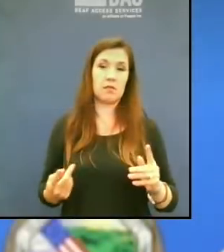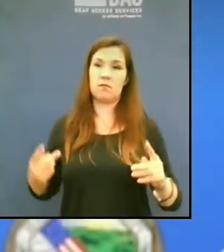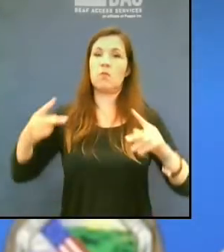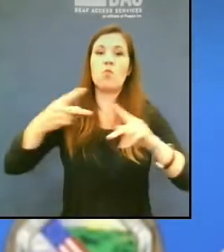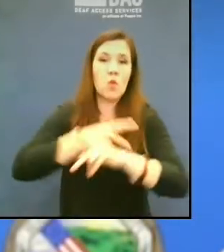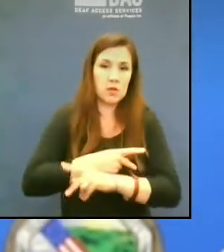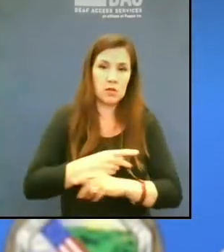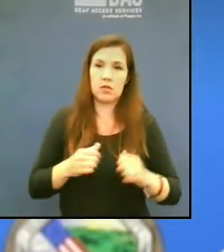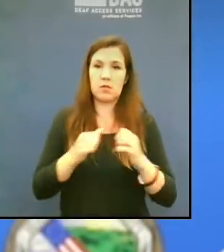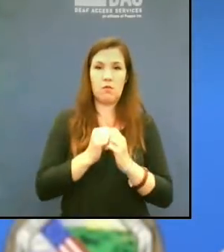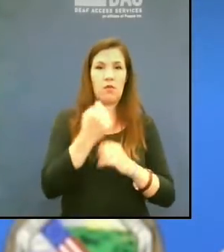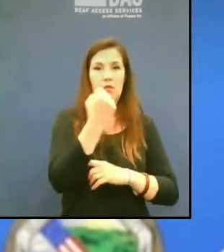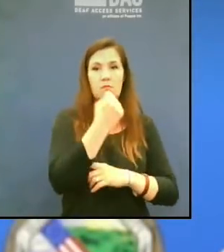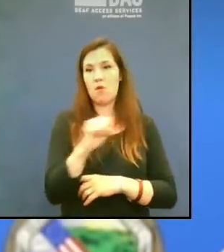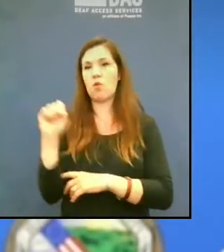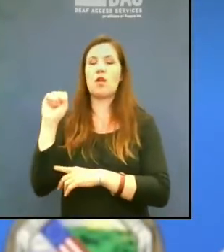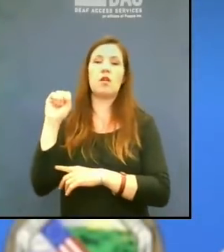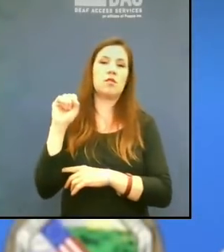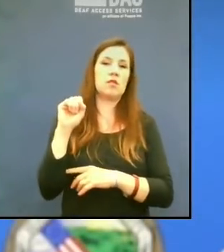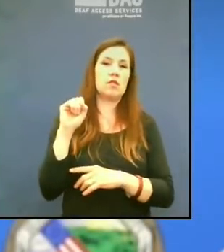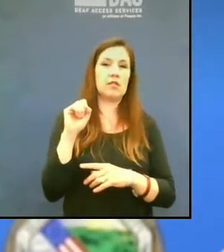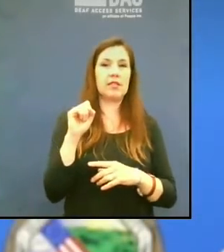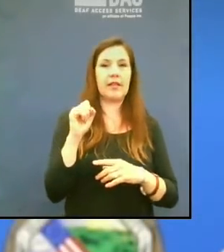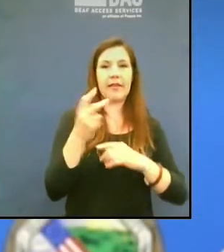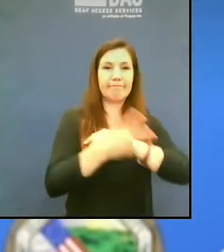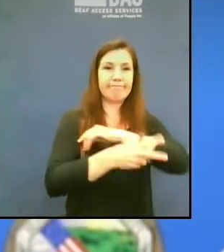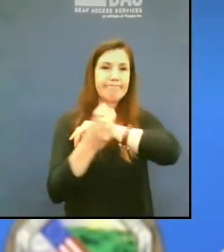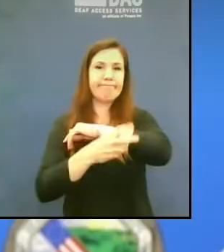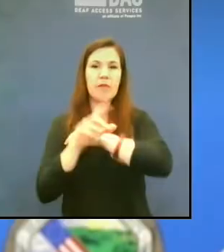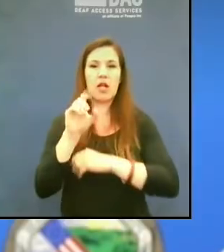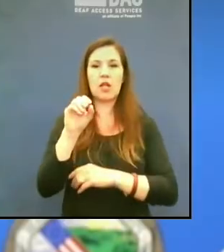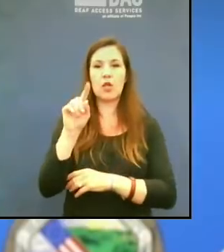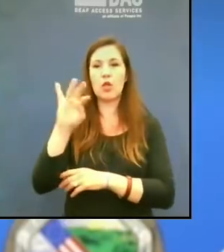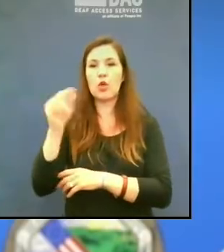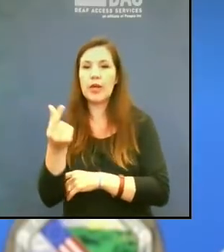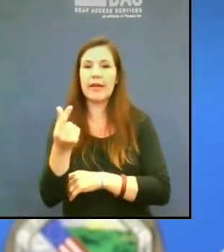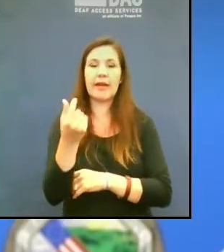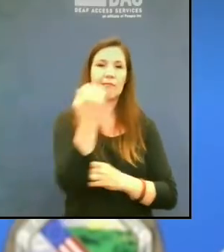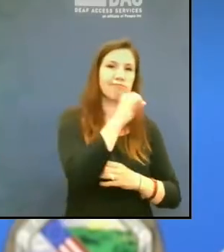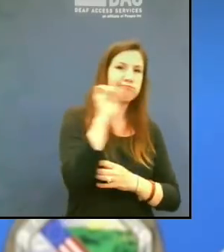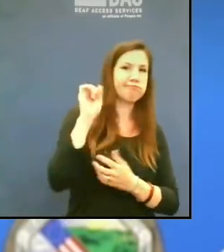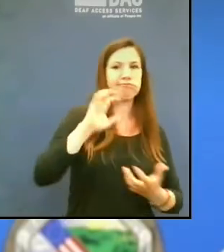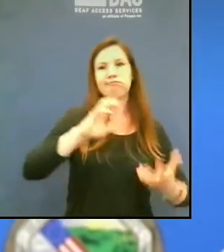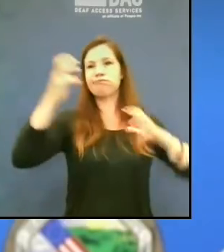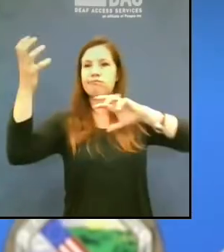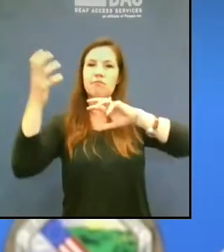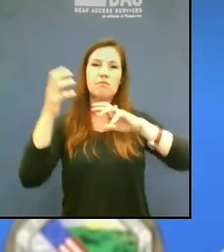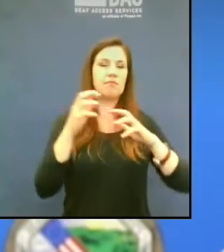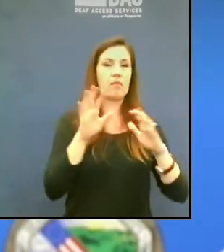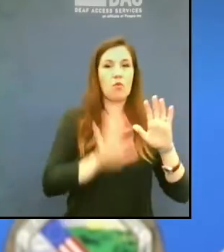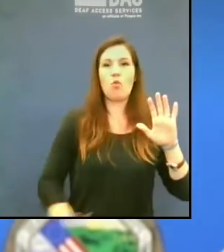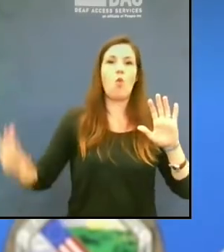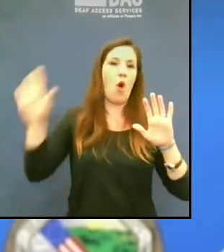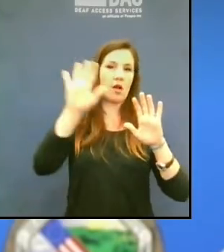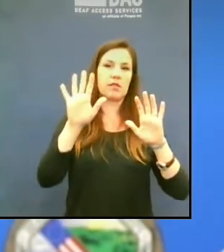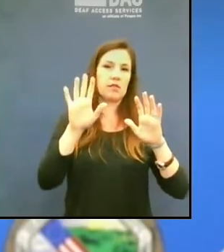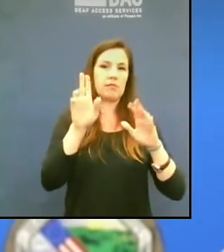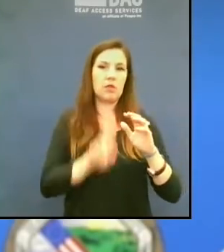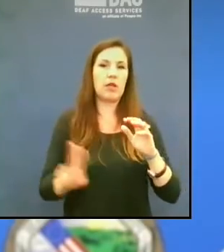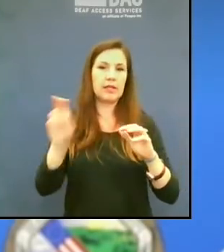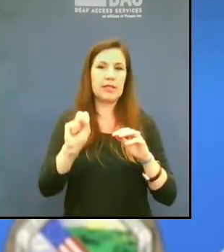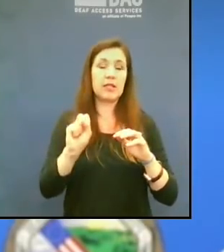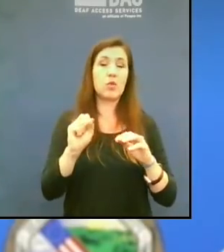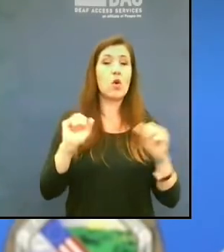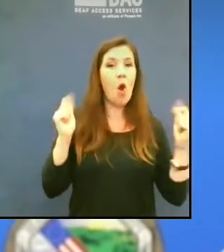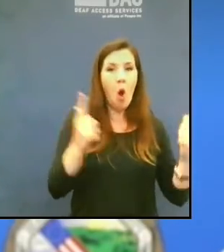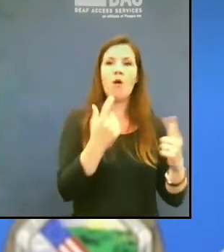to the protests and truthfully looting and rioting that has gone on, not just in our community, but across the nation. We all stand united